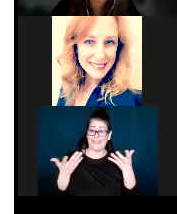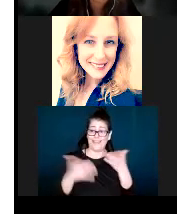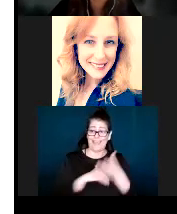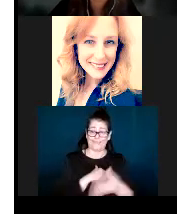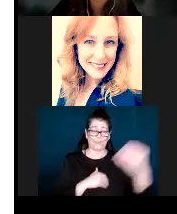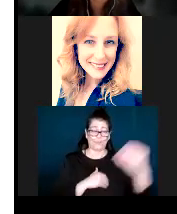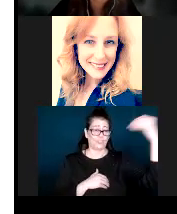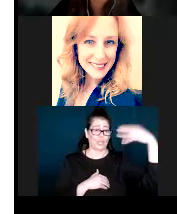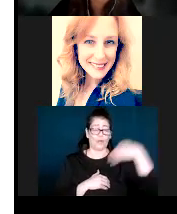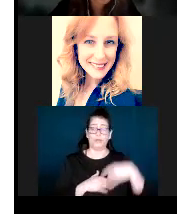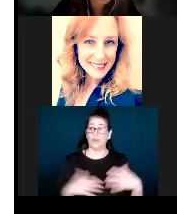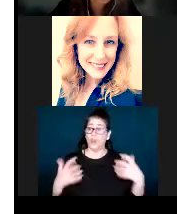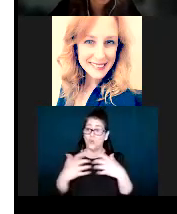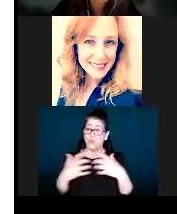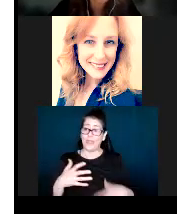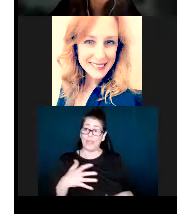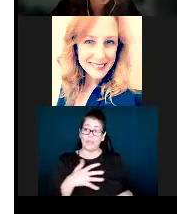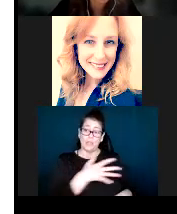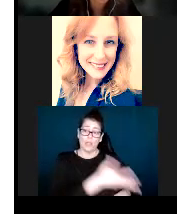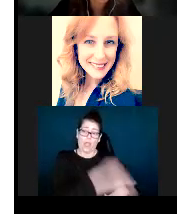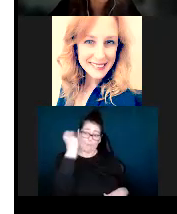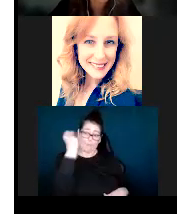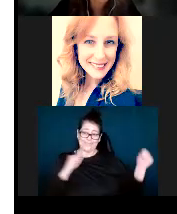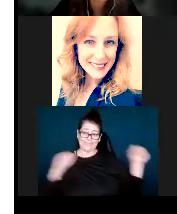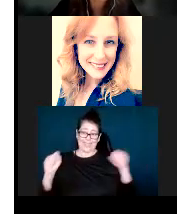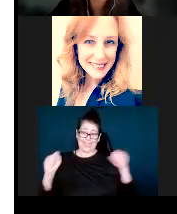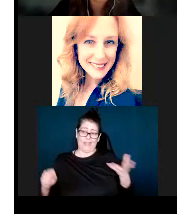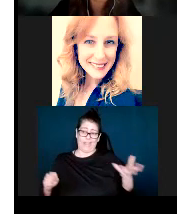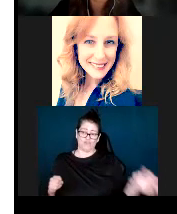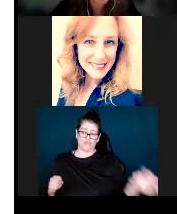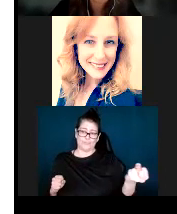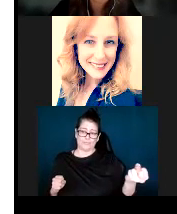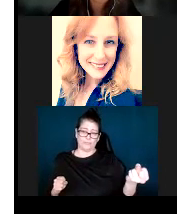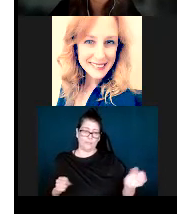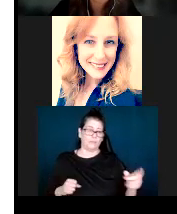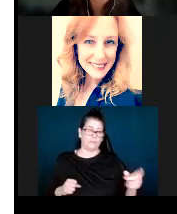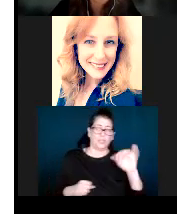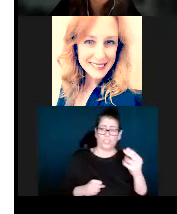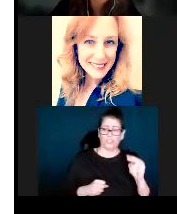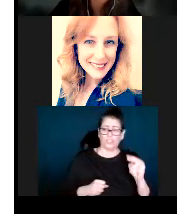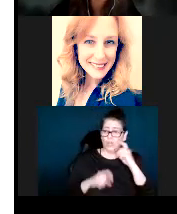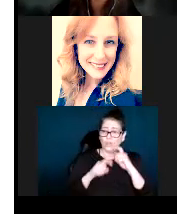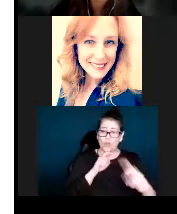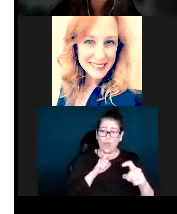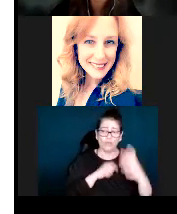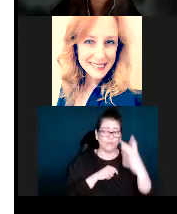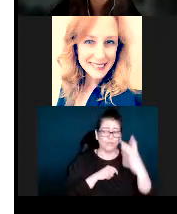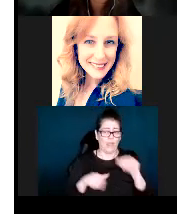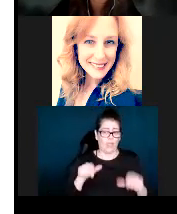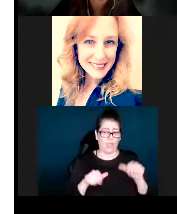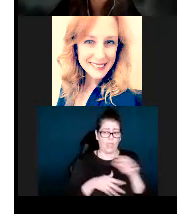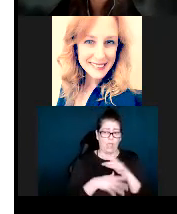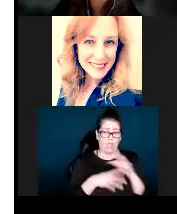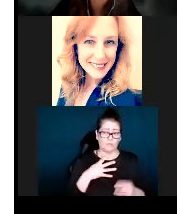grabs his towel off and gropes him. John calls the hotline because he is unsure of his options. What support would